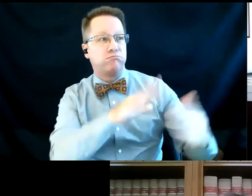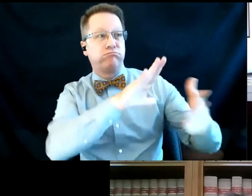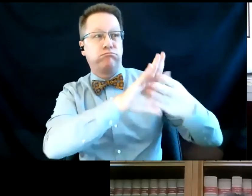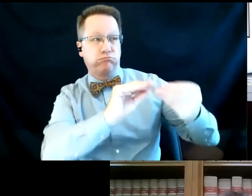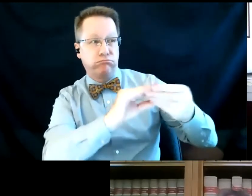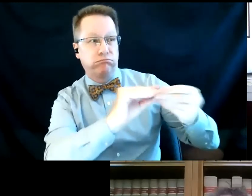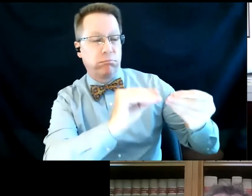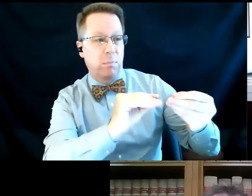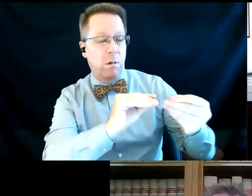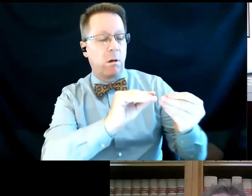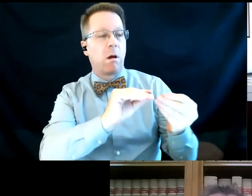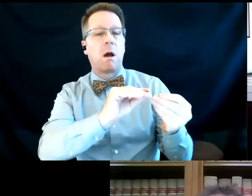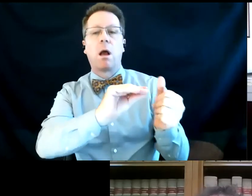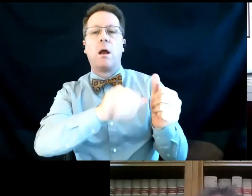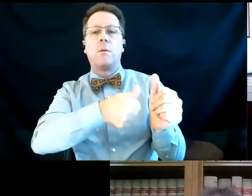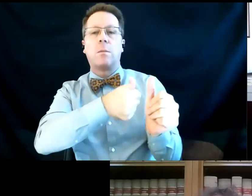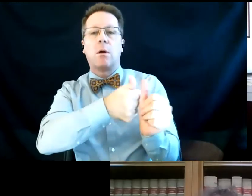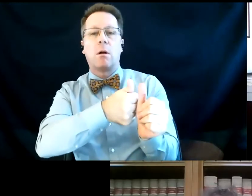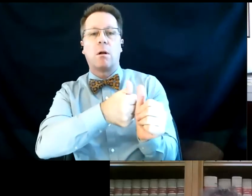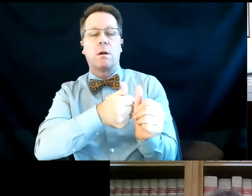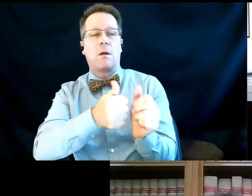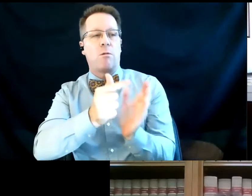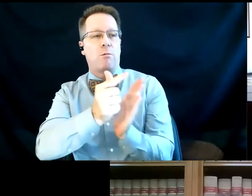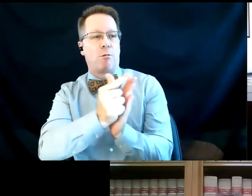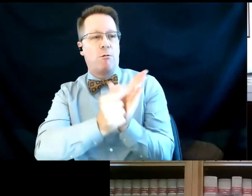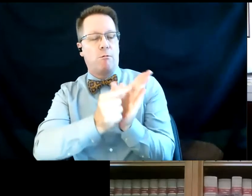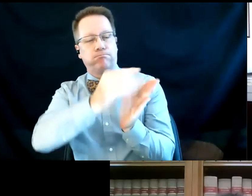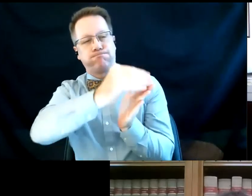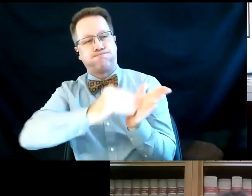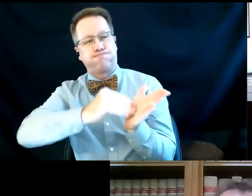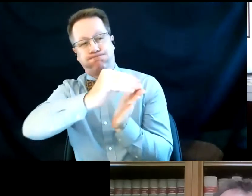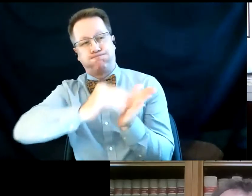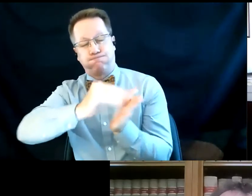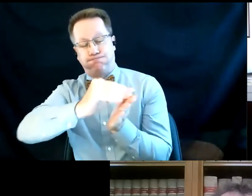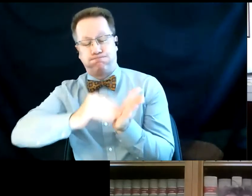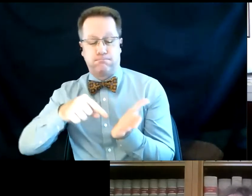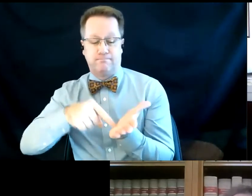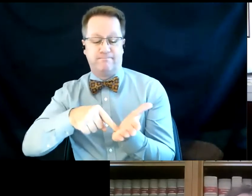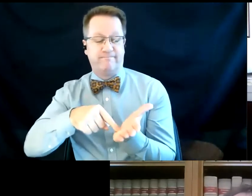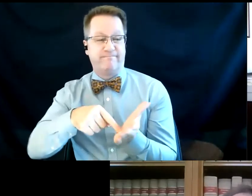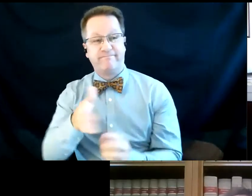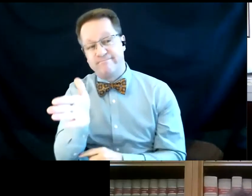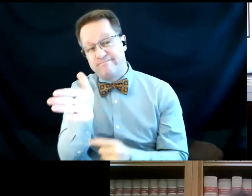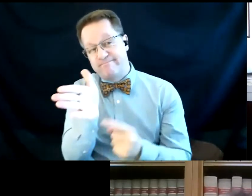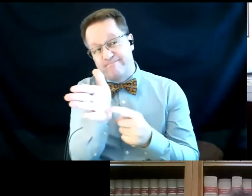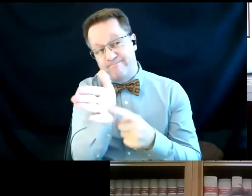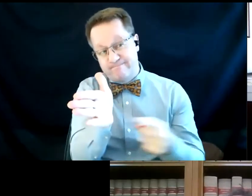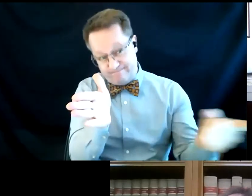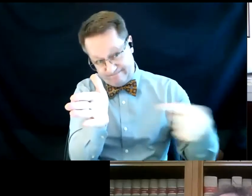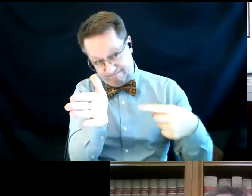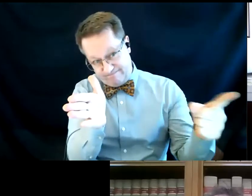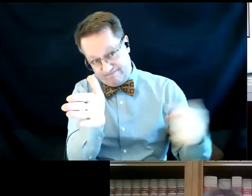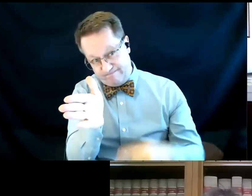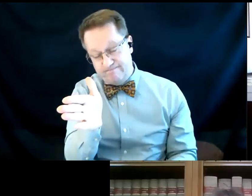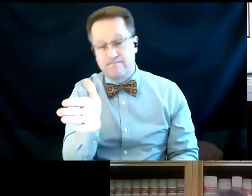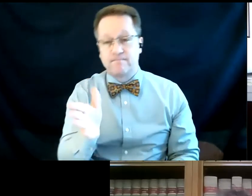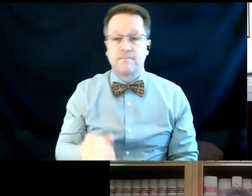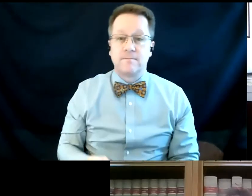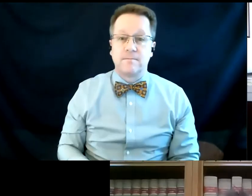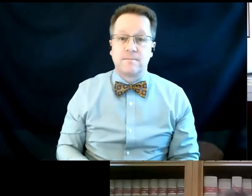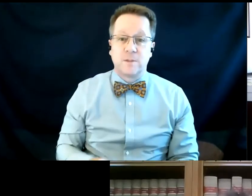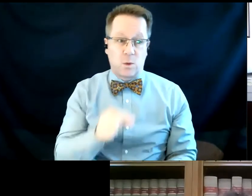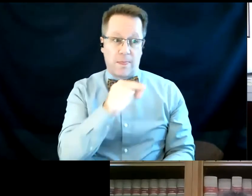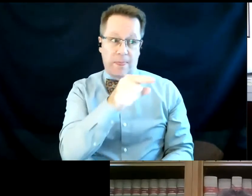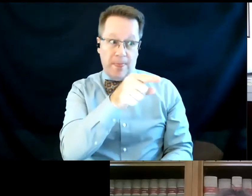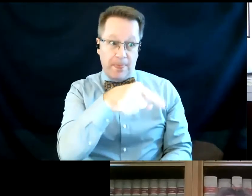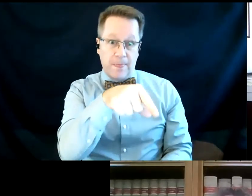original intent much more than we ever did before, because at the end of the day, if you don't convince some of those folks to come